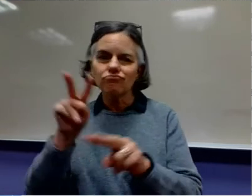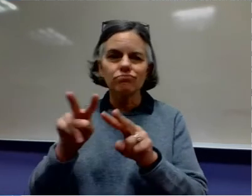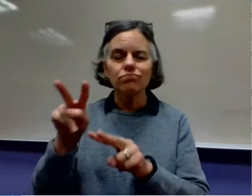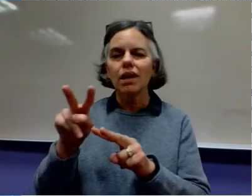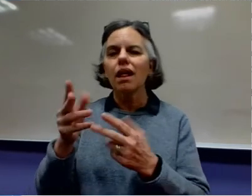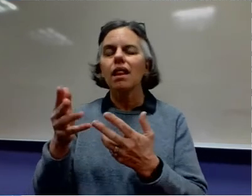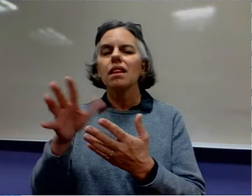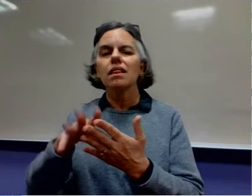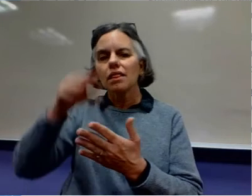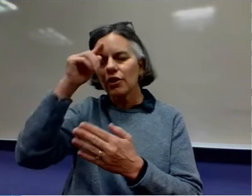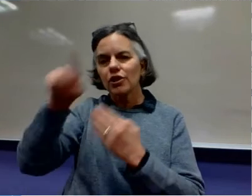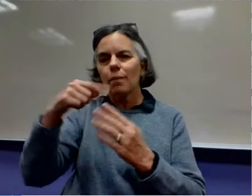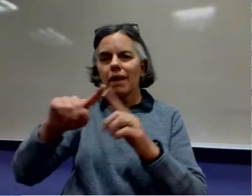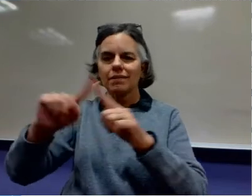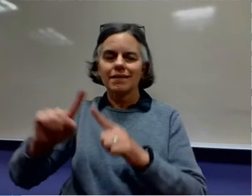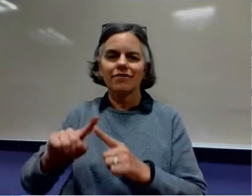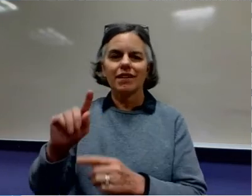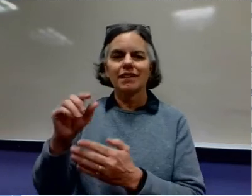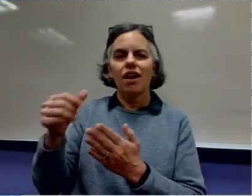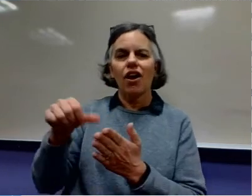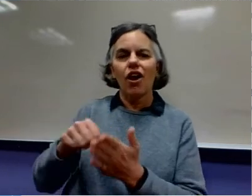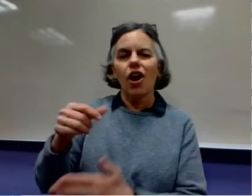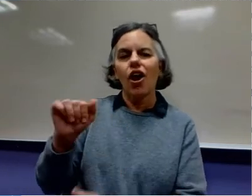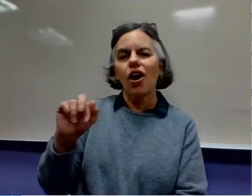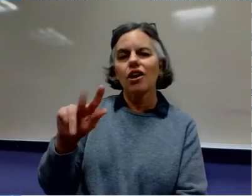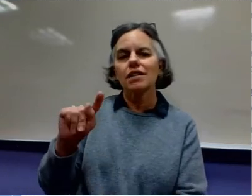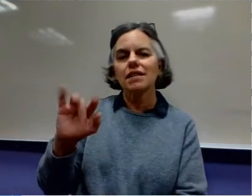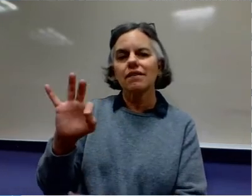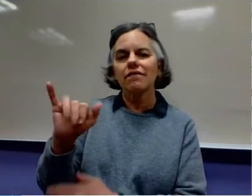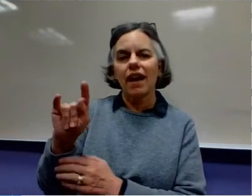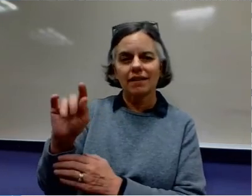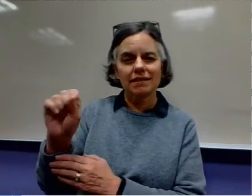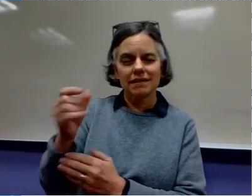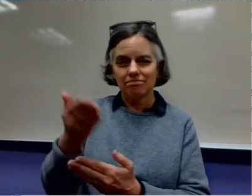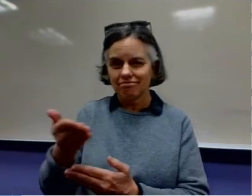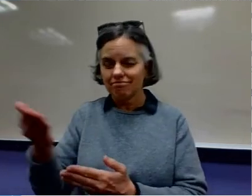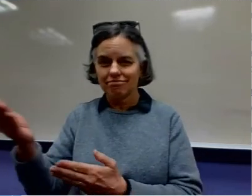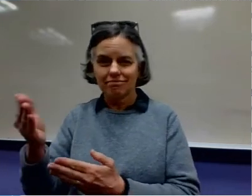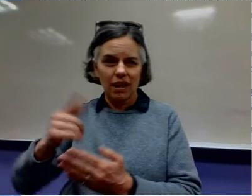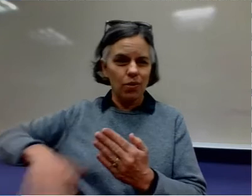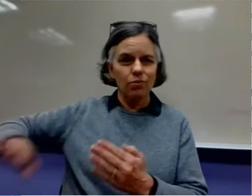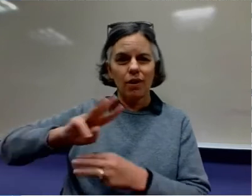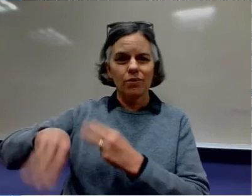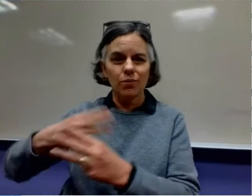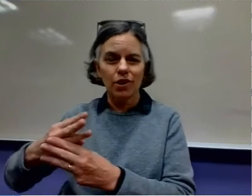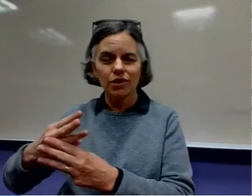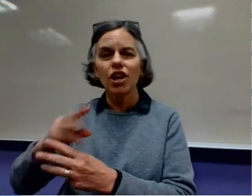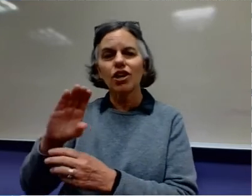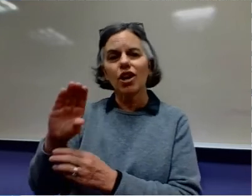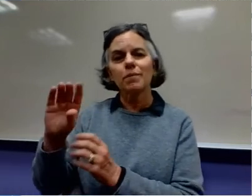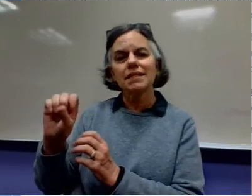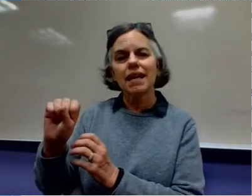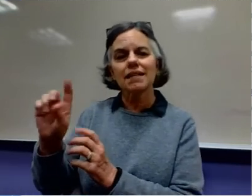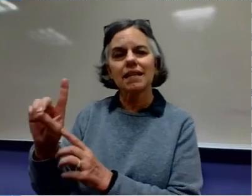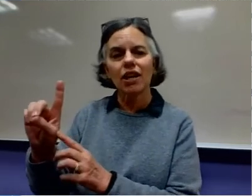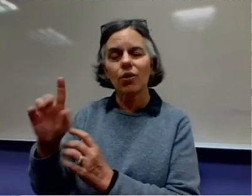about different artifacts from around the world that Carmen Sandiego is trying to find and put back.